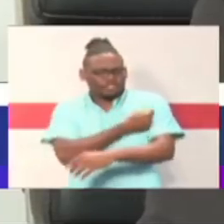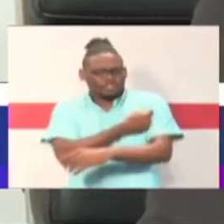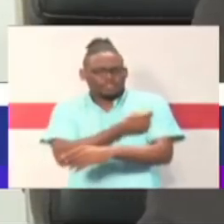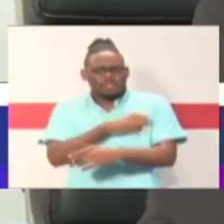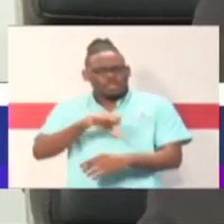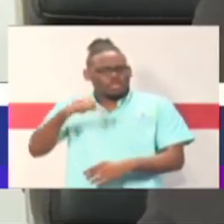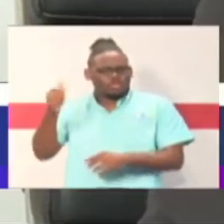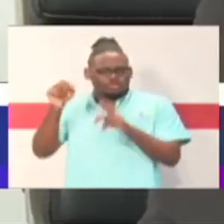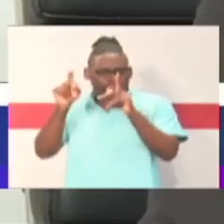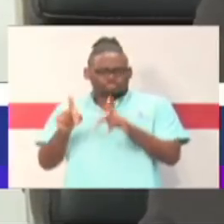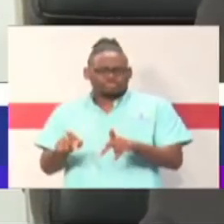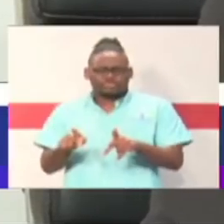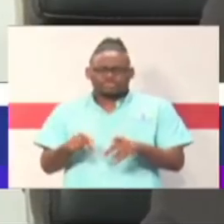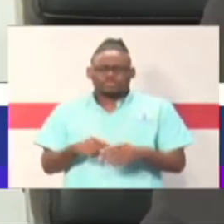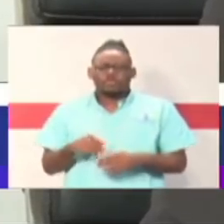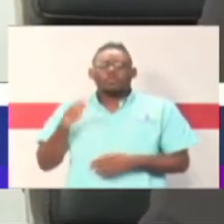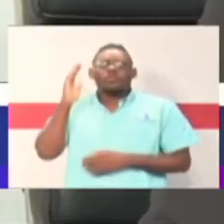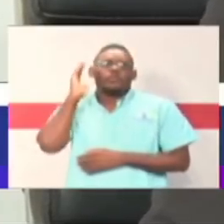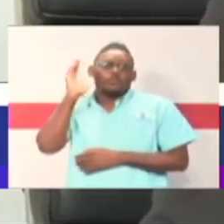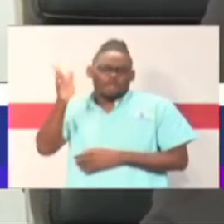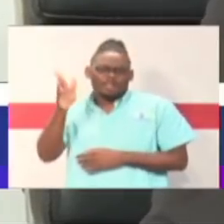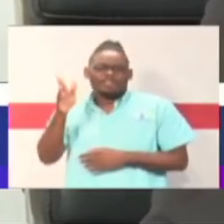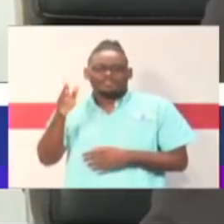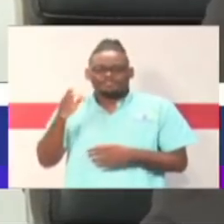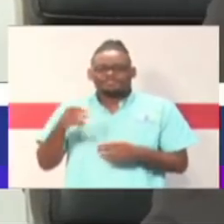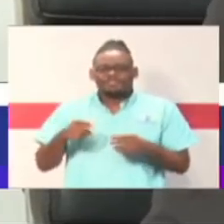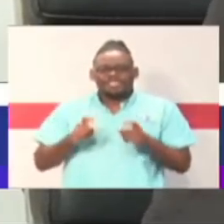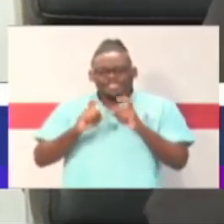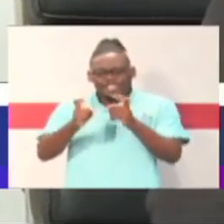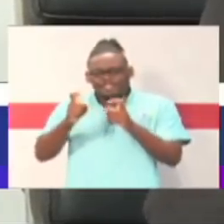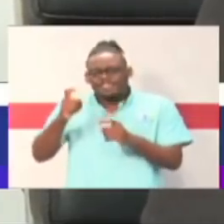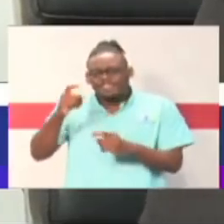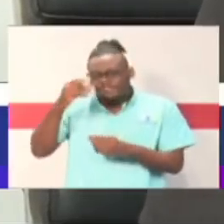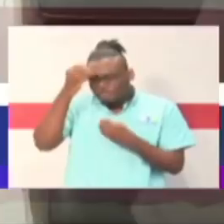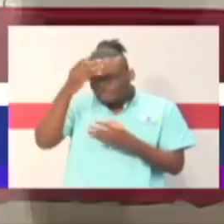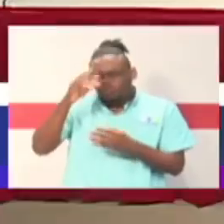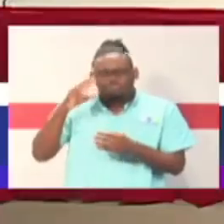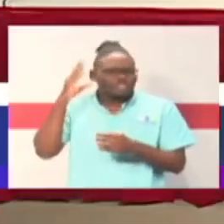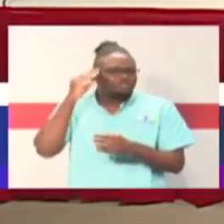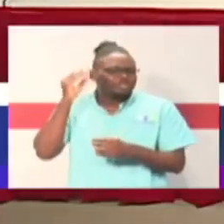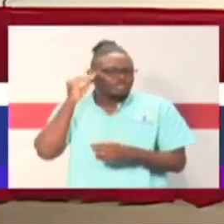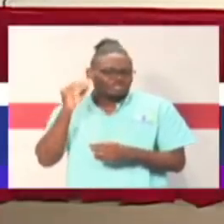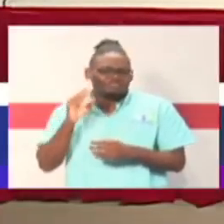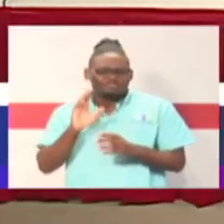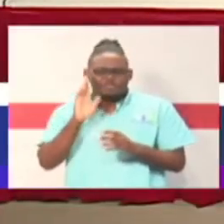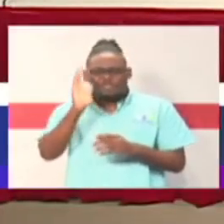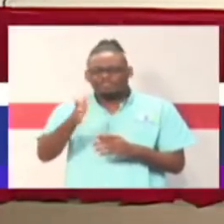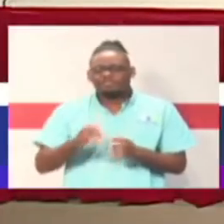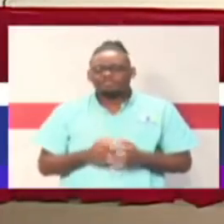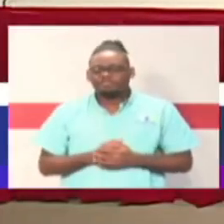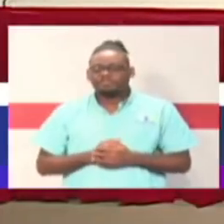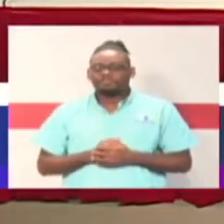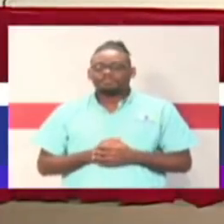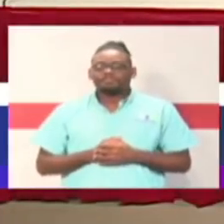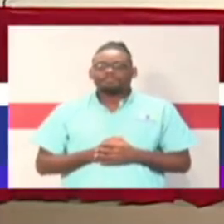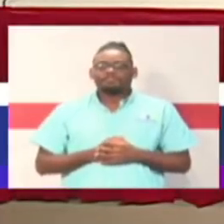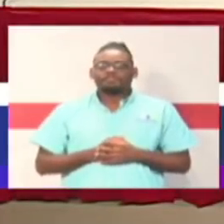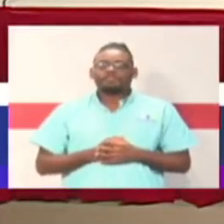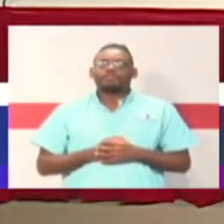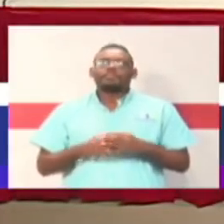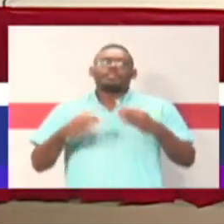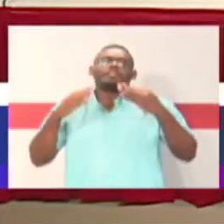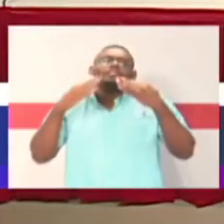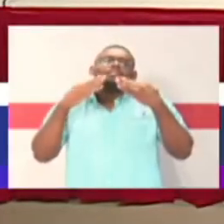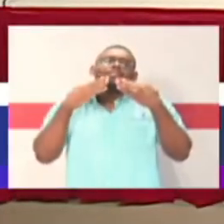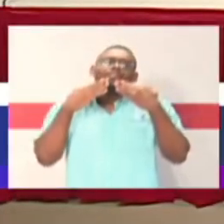some experiences as well. So I turn you back to Candice. Thank you very much. Thank you so much, Dr. Sujisingh. So you've